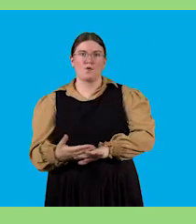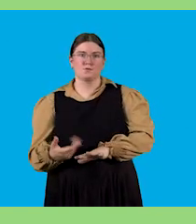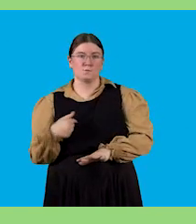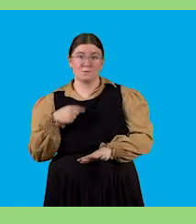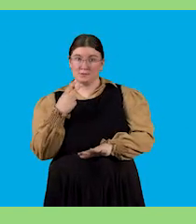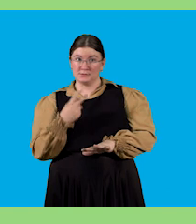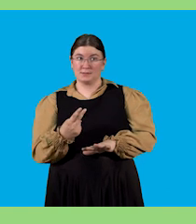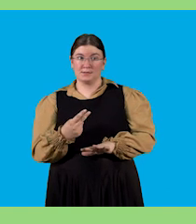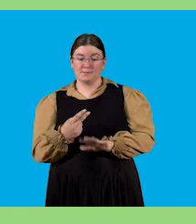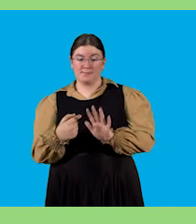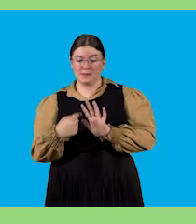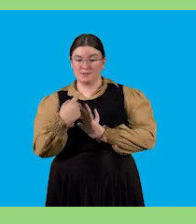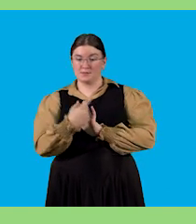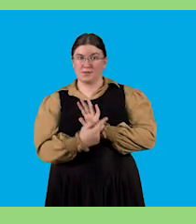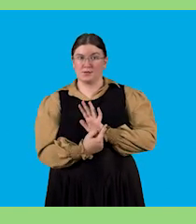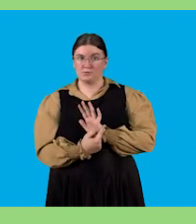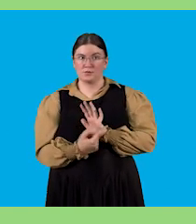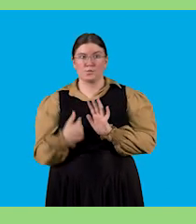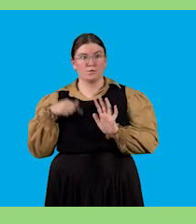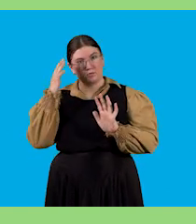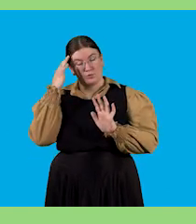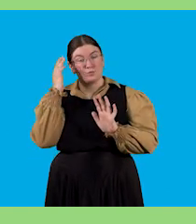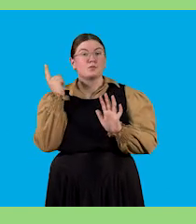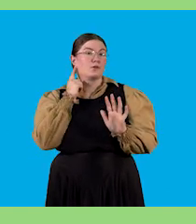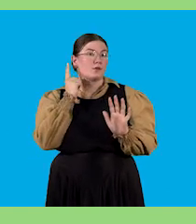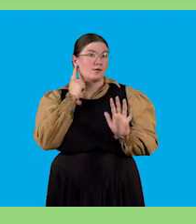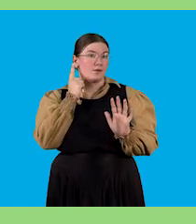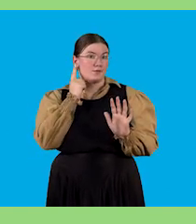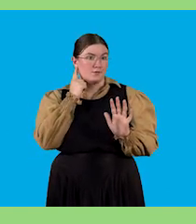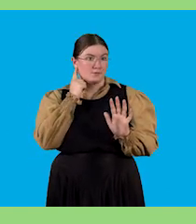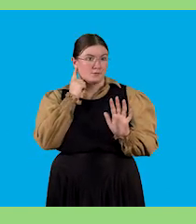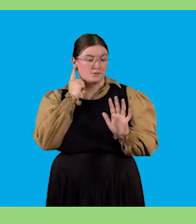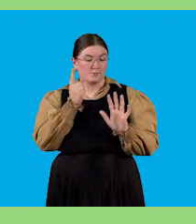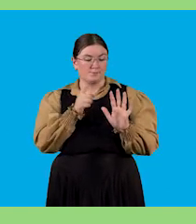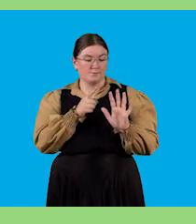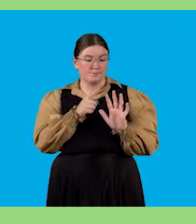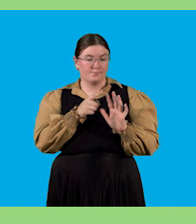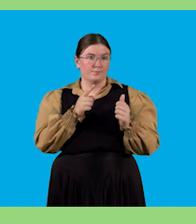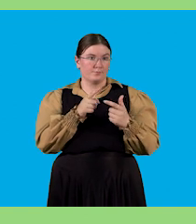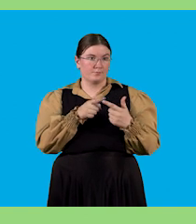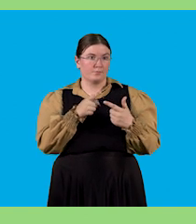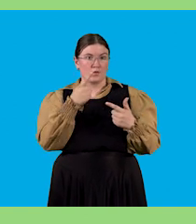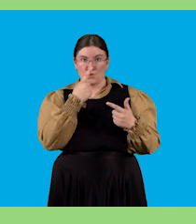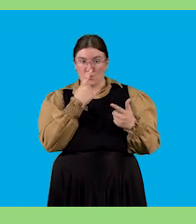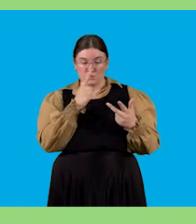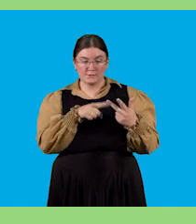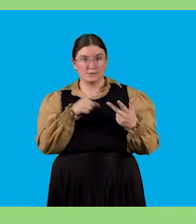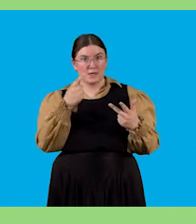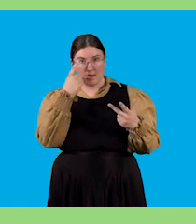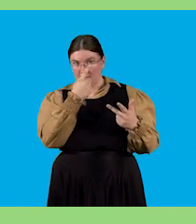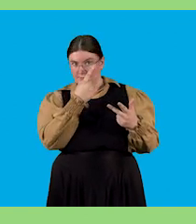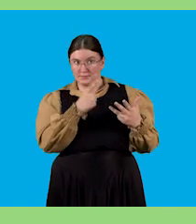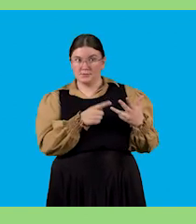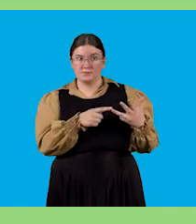sensory organs, we know that we have the following. We have ears, we have a nose, we have